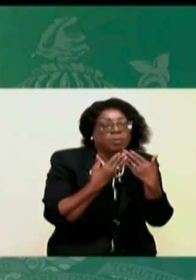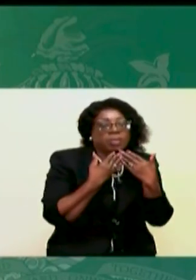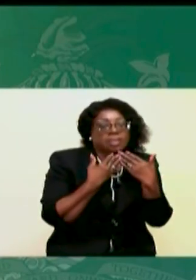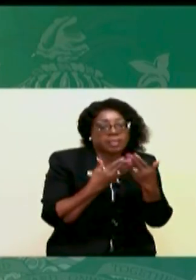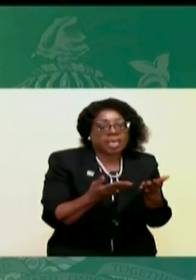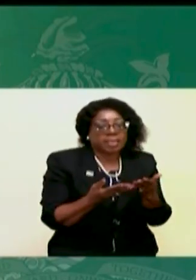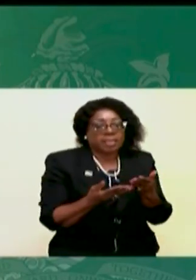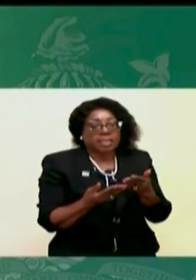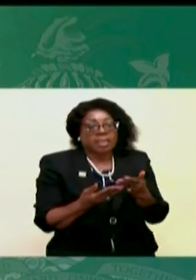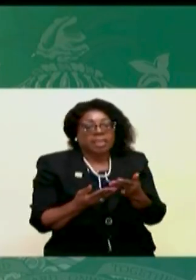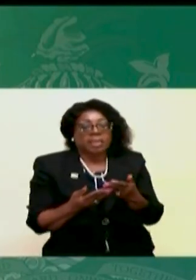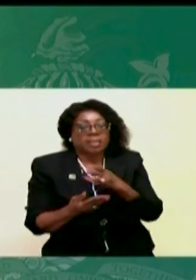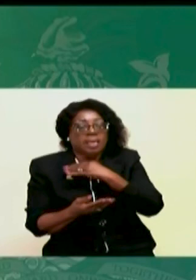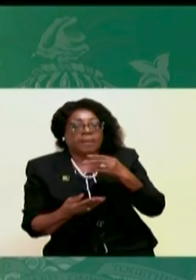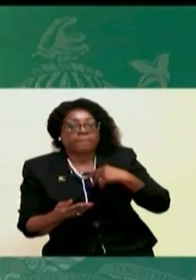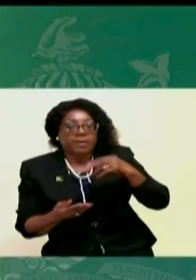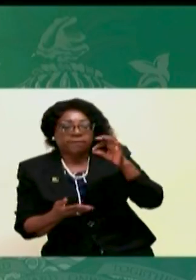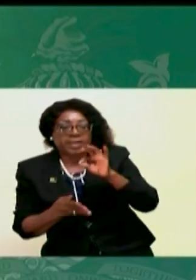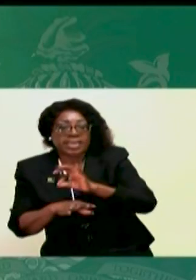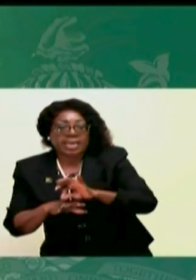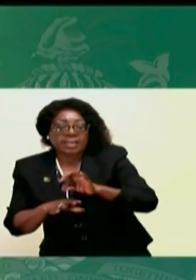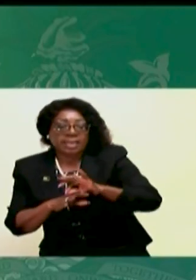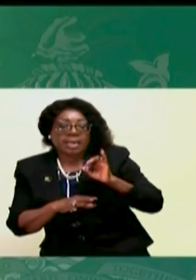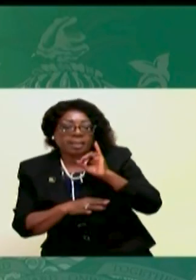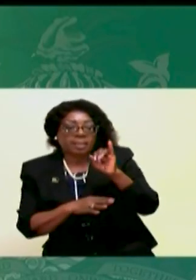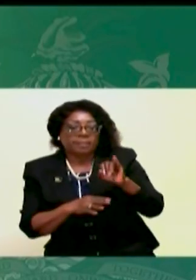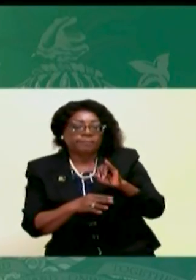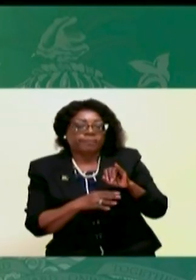of Finance, because their budget have gone from